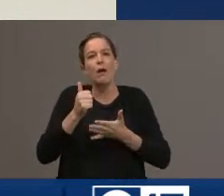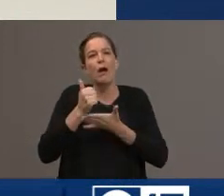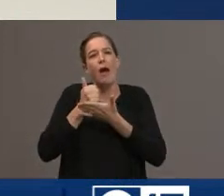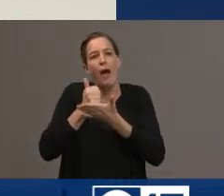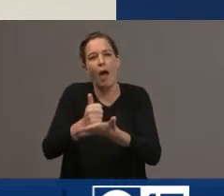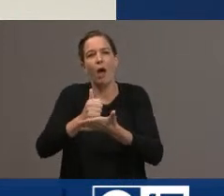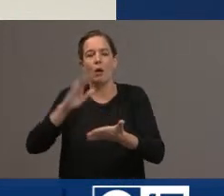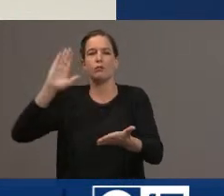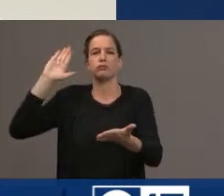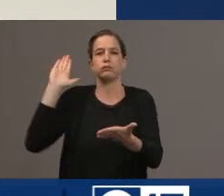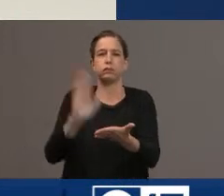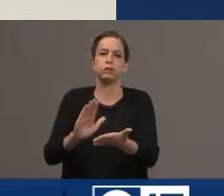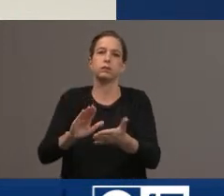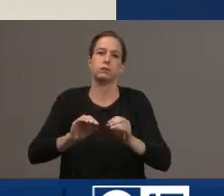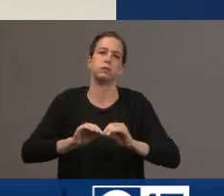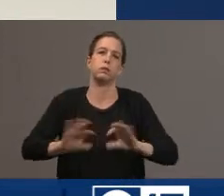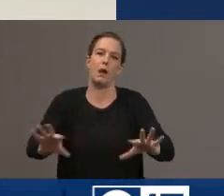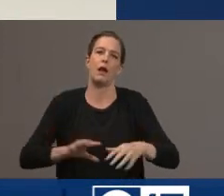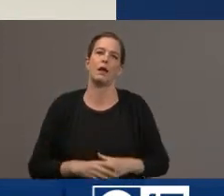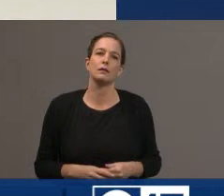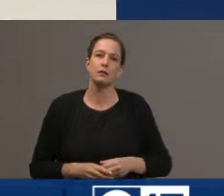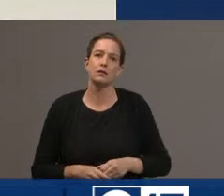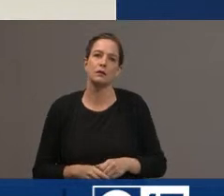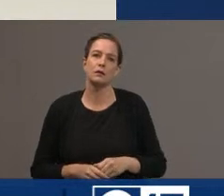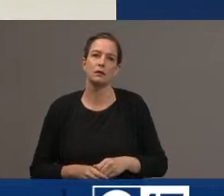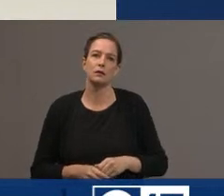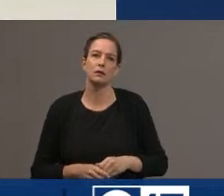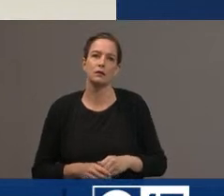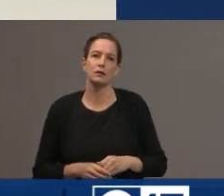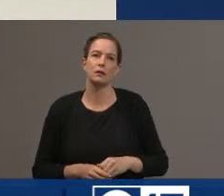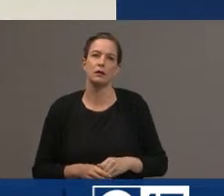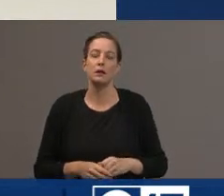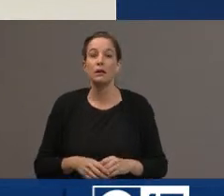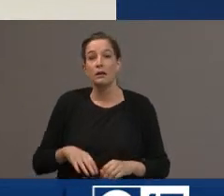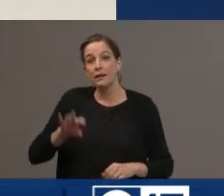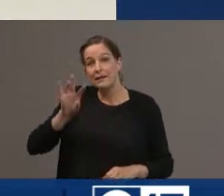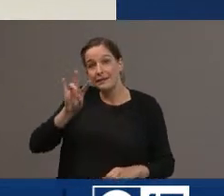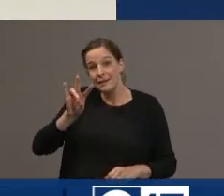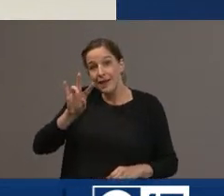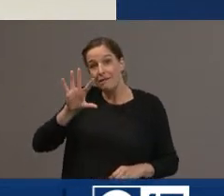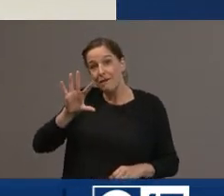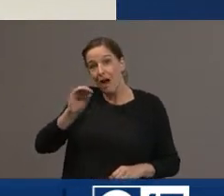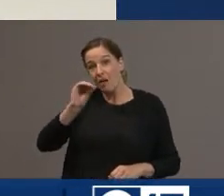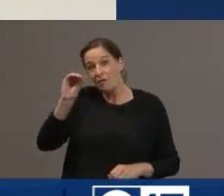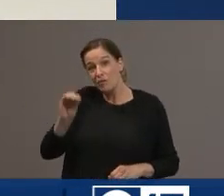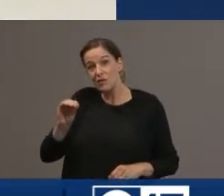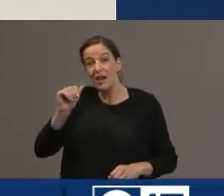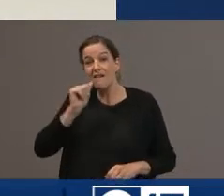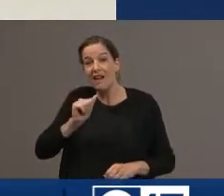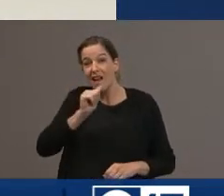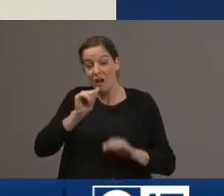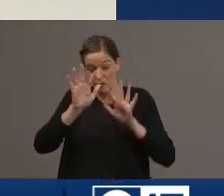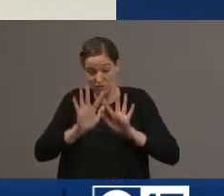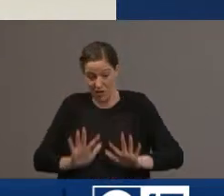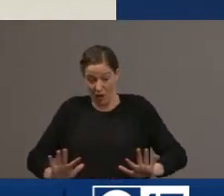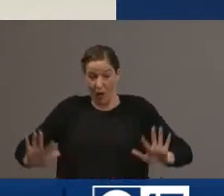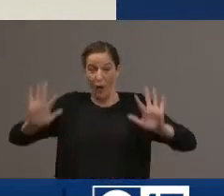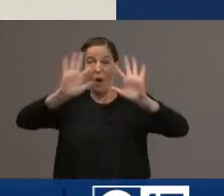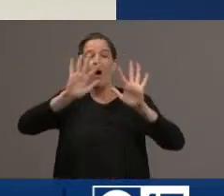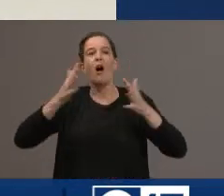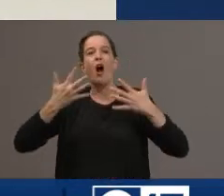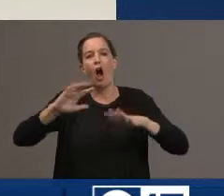virus. 75% of our state today has guidance in place. And I want to thank